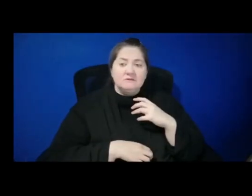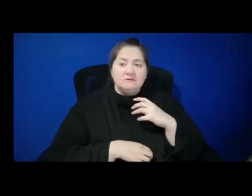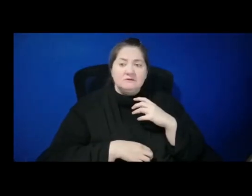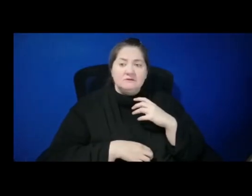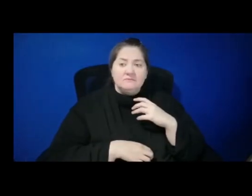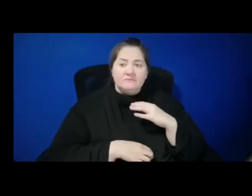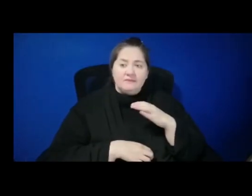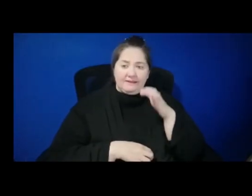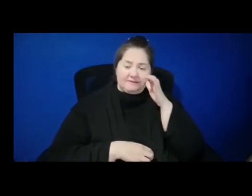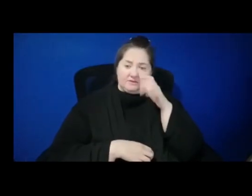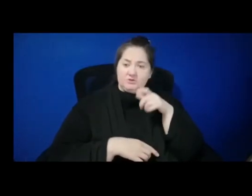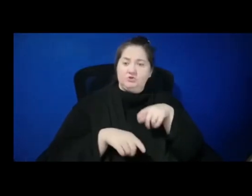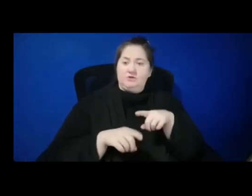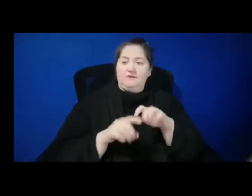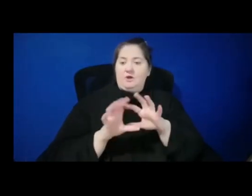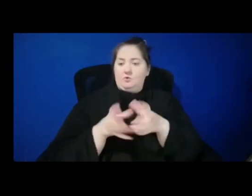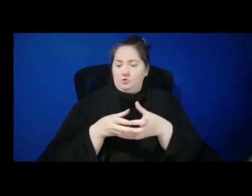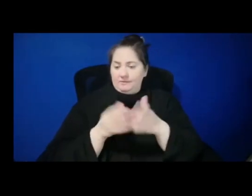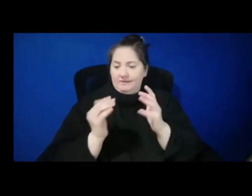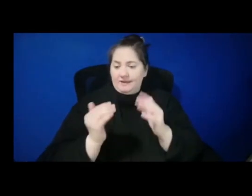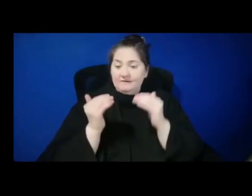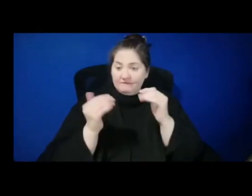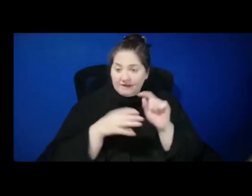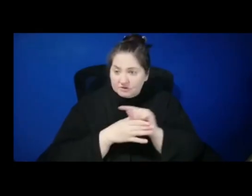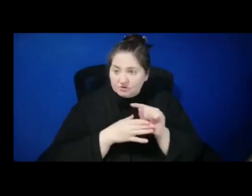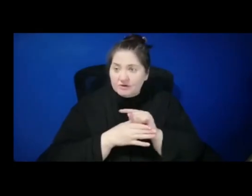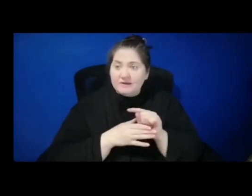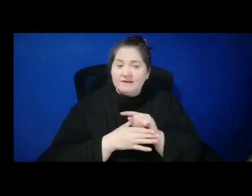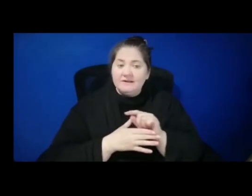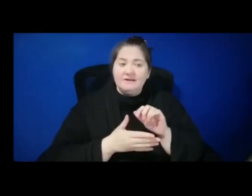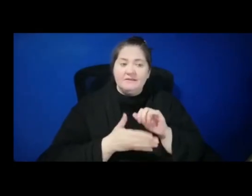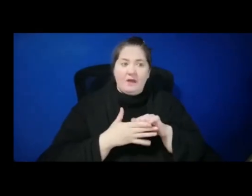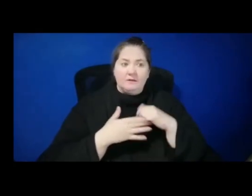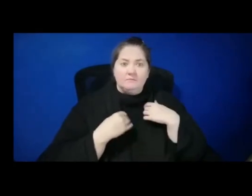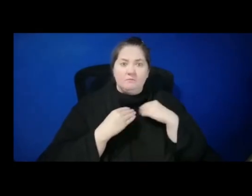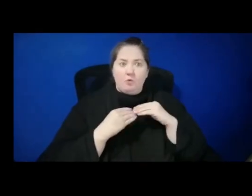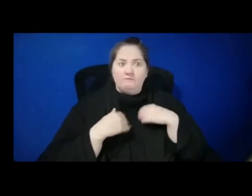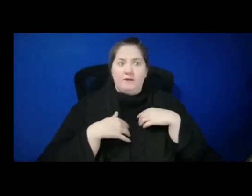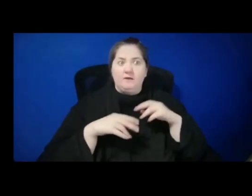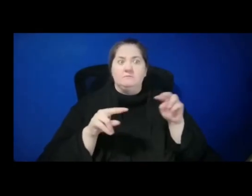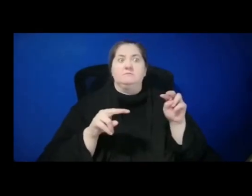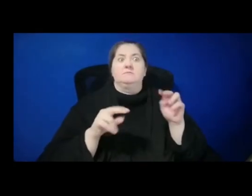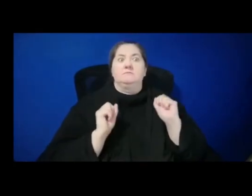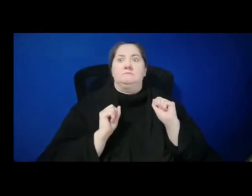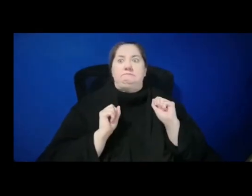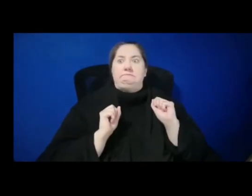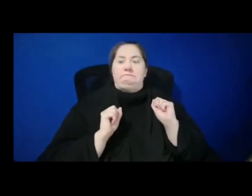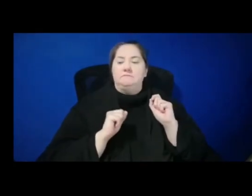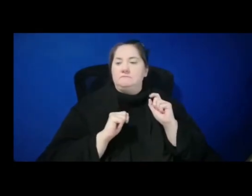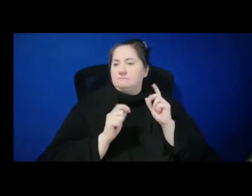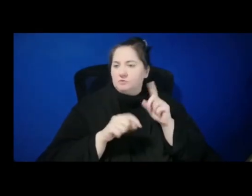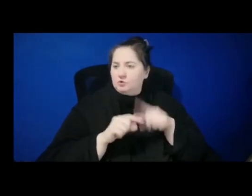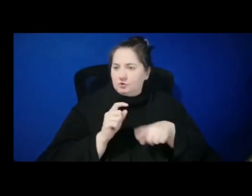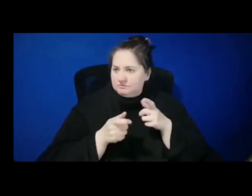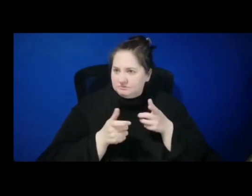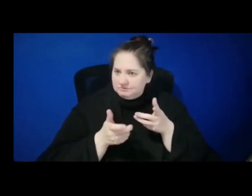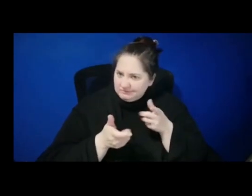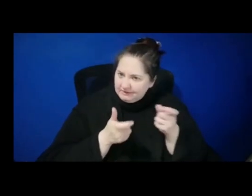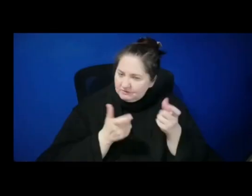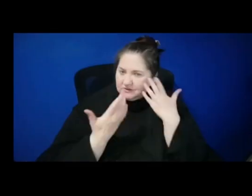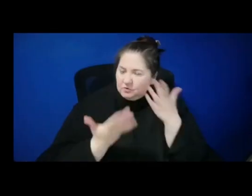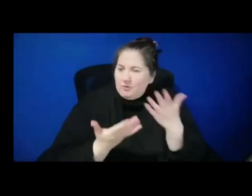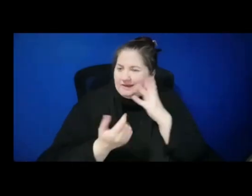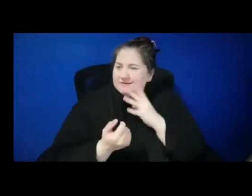her cohort or getting in the advanced training, that's a deer in the headlight kind of look. But she obviously knew that, and she